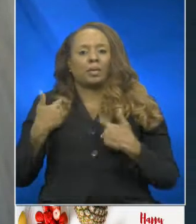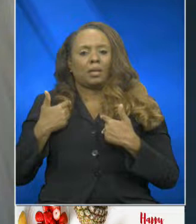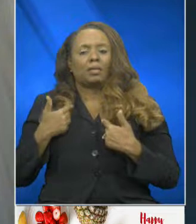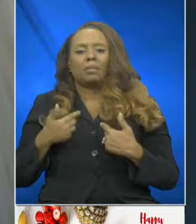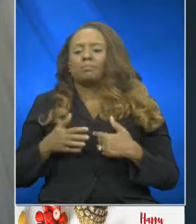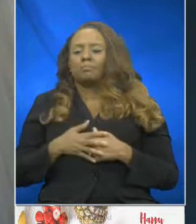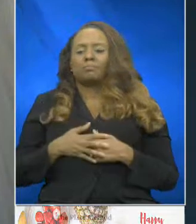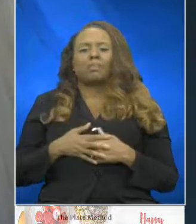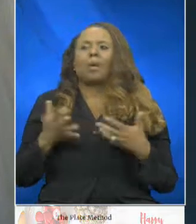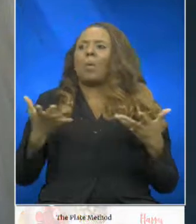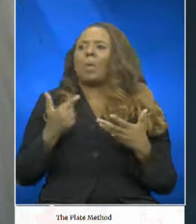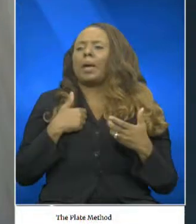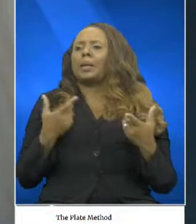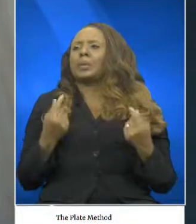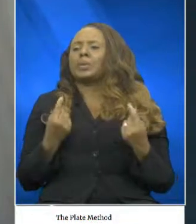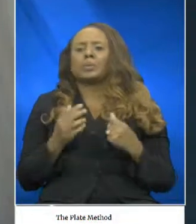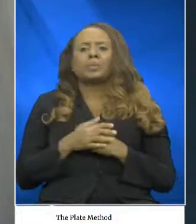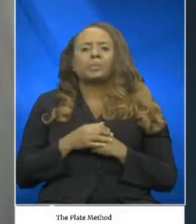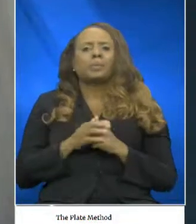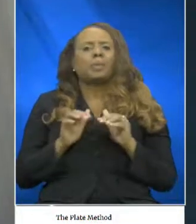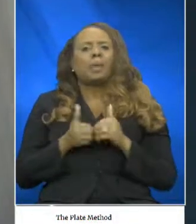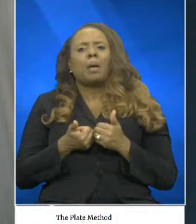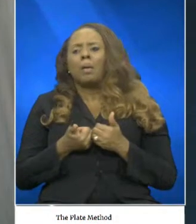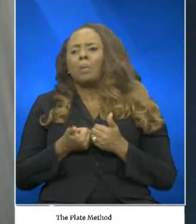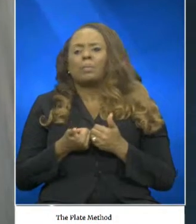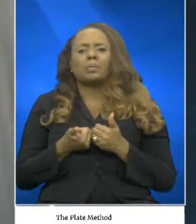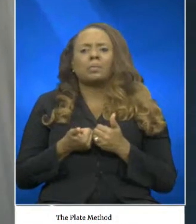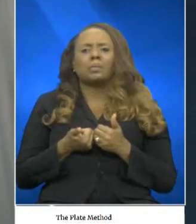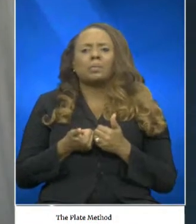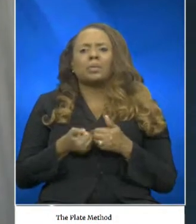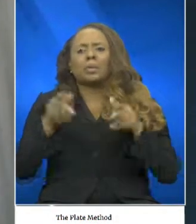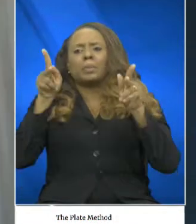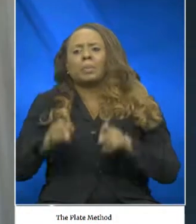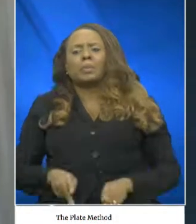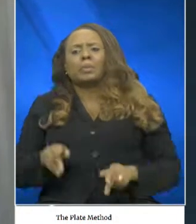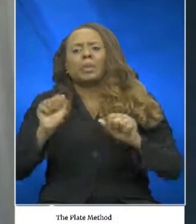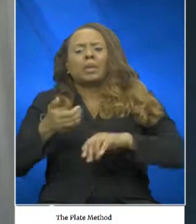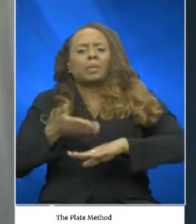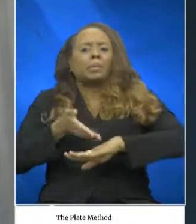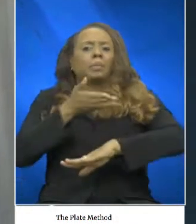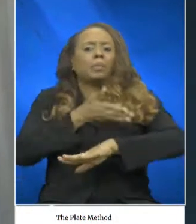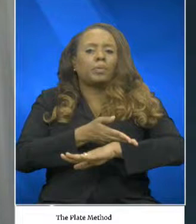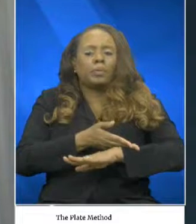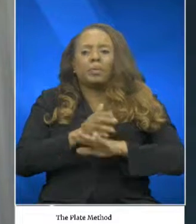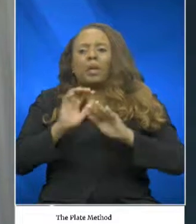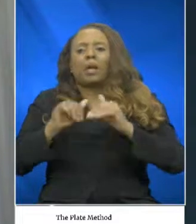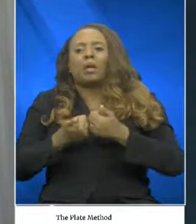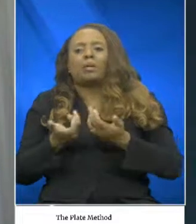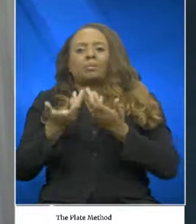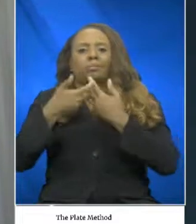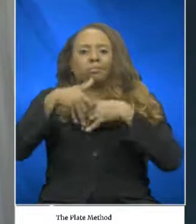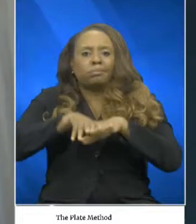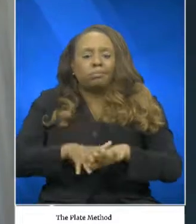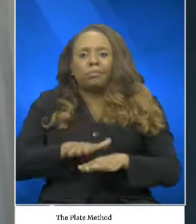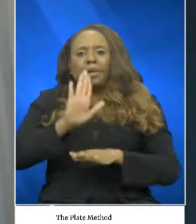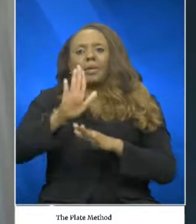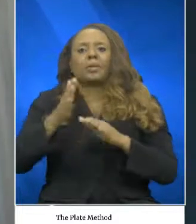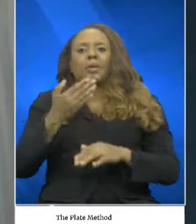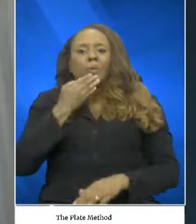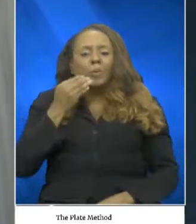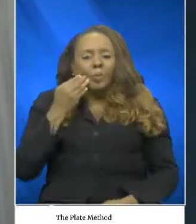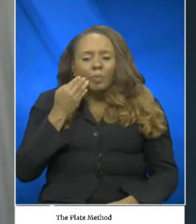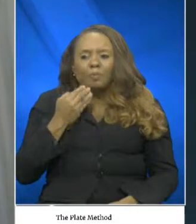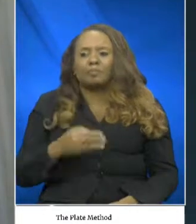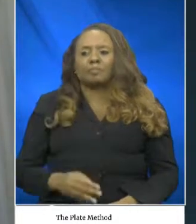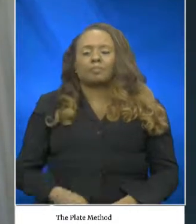things that would fit them into the community and the household. So in her case, we would have to obviously